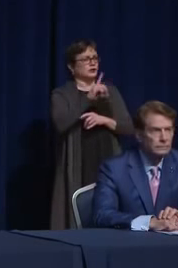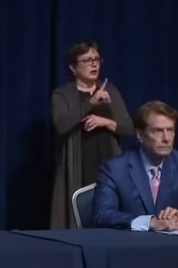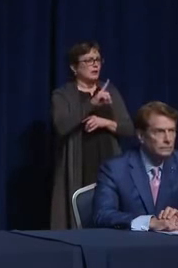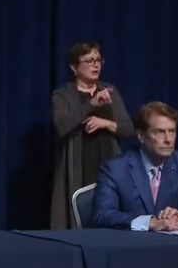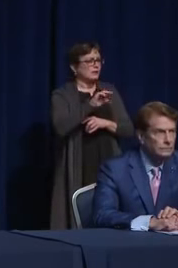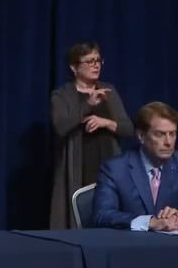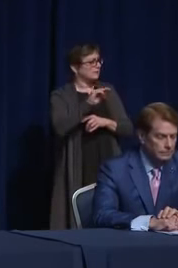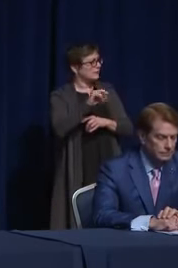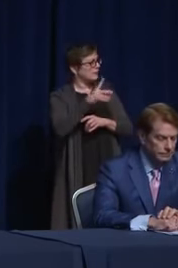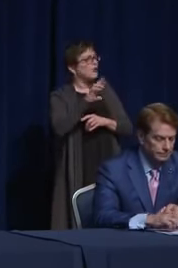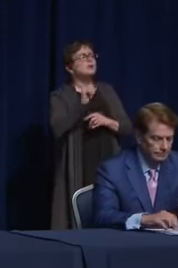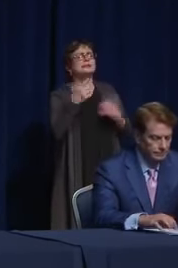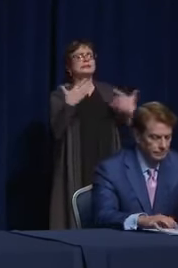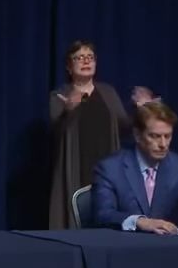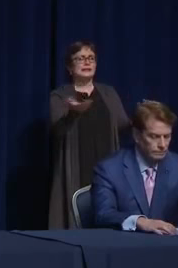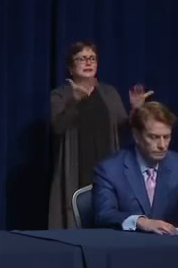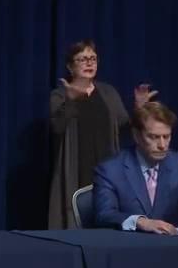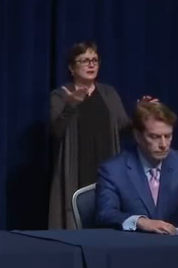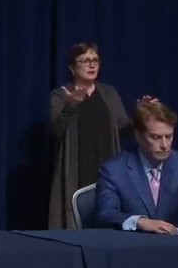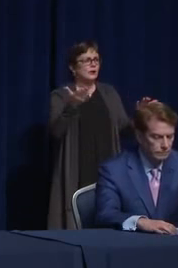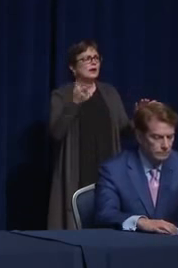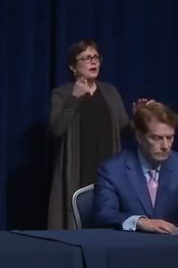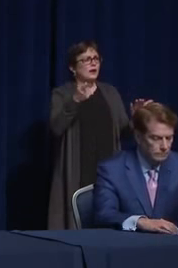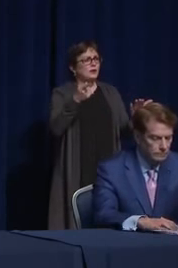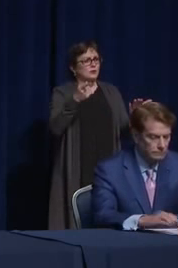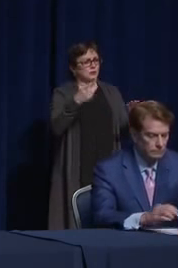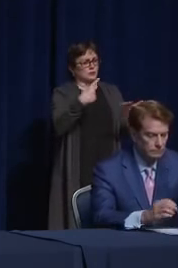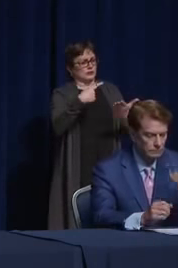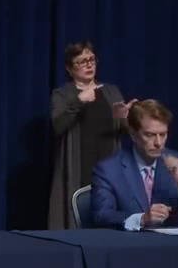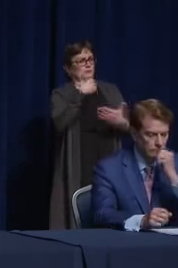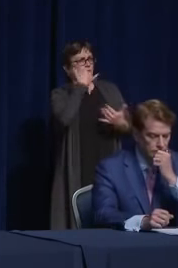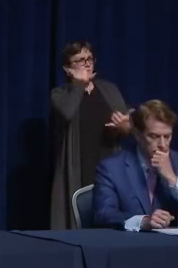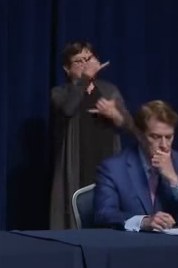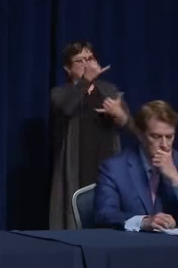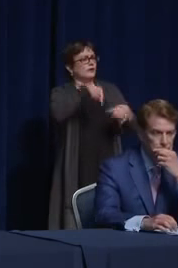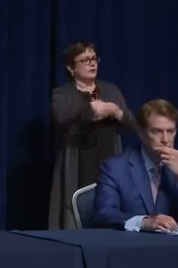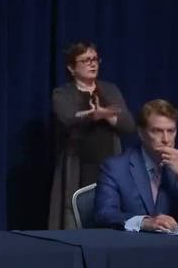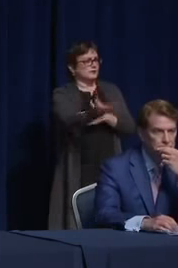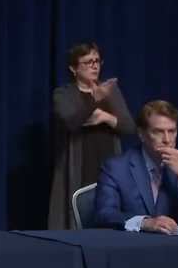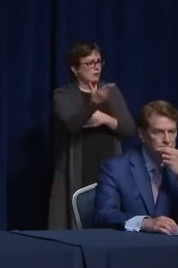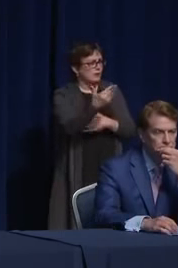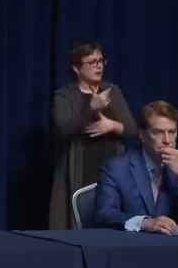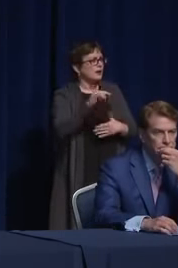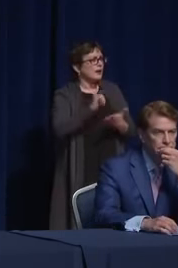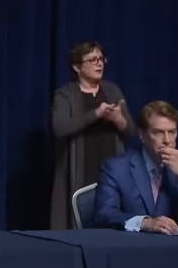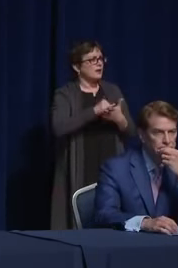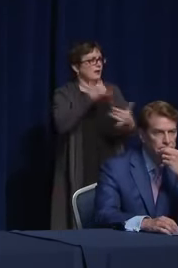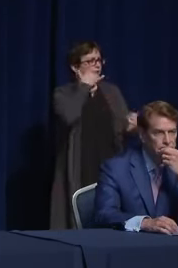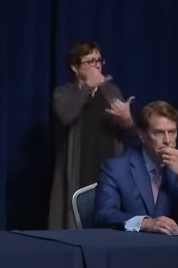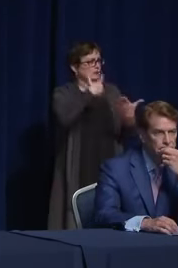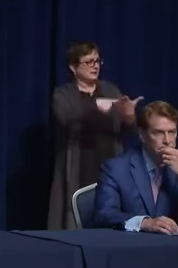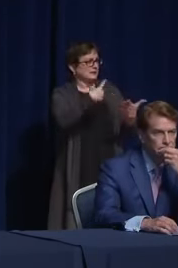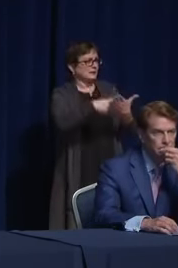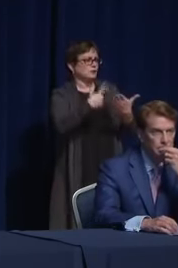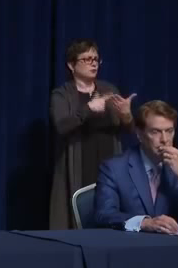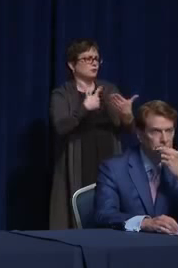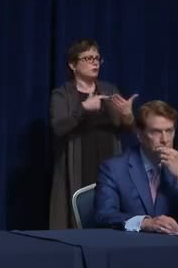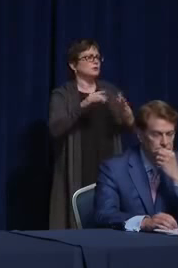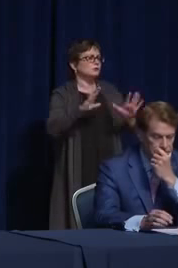Council call this morning. I'm happy to say that took place, and I think it was a wild success in terms of sort of going